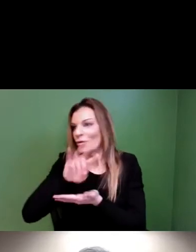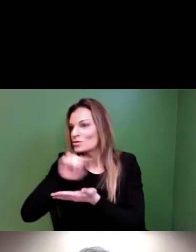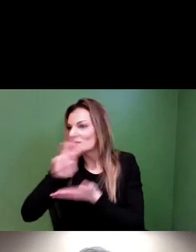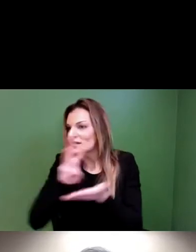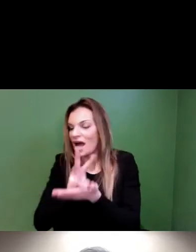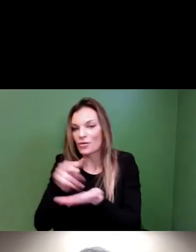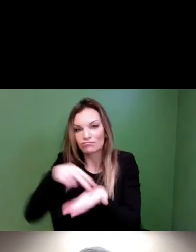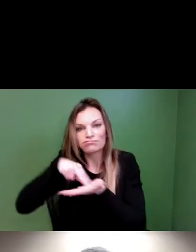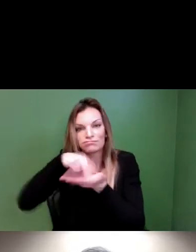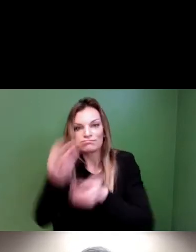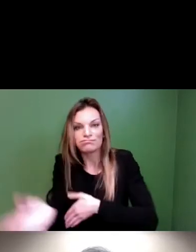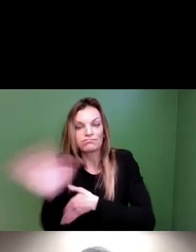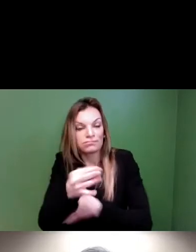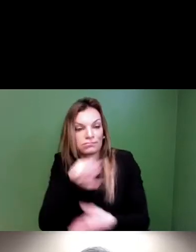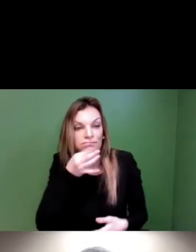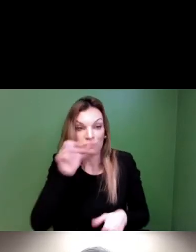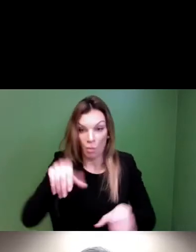show you a video in a minute.